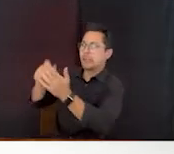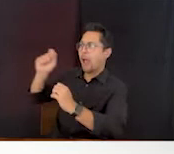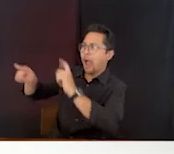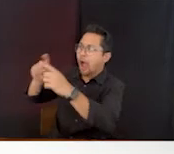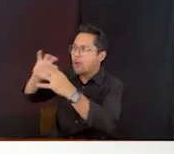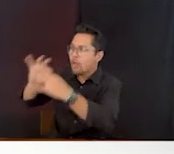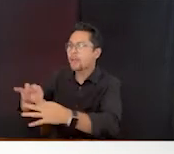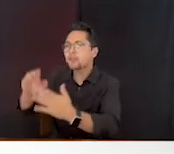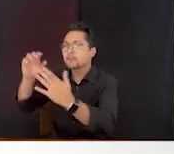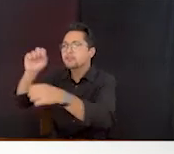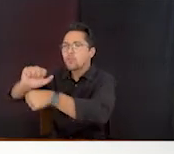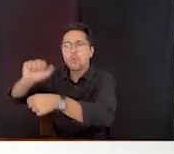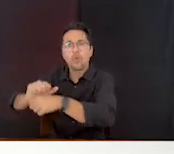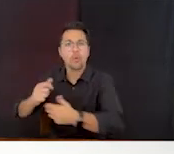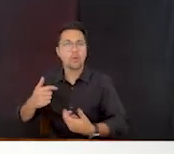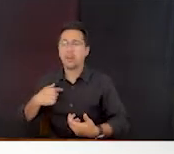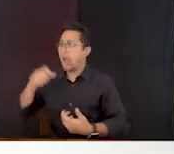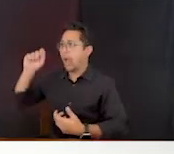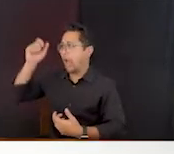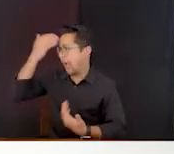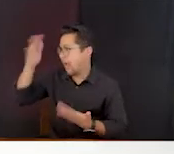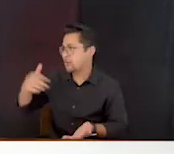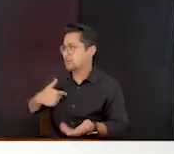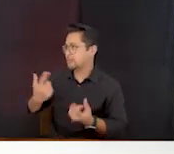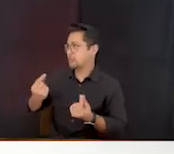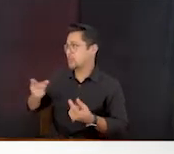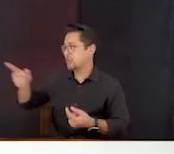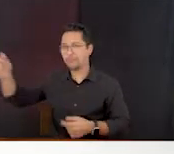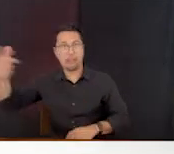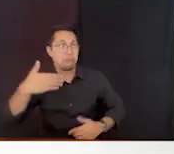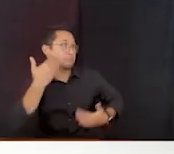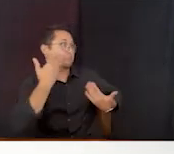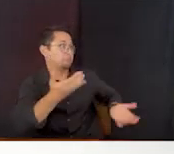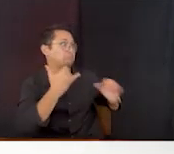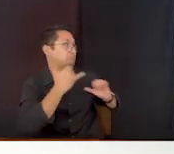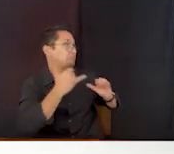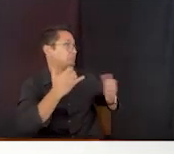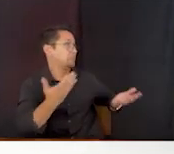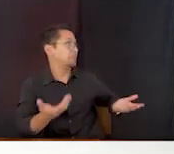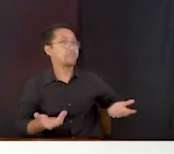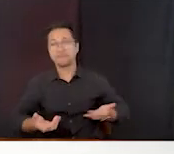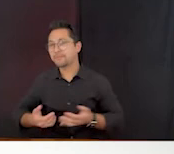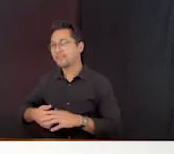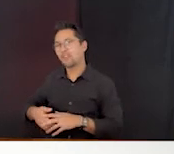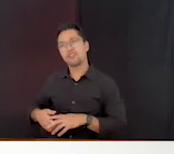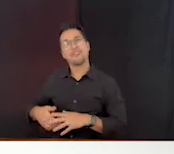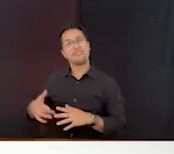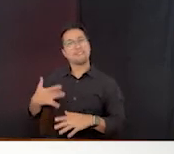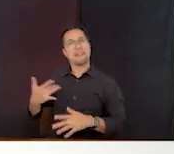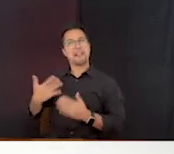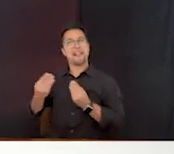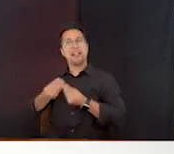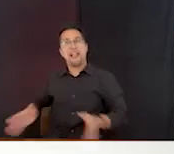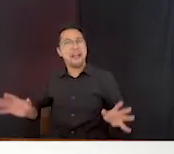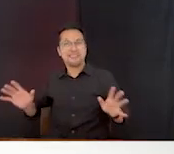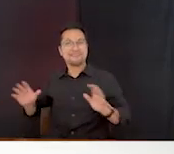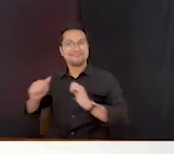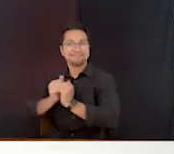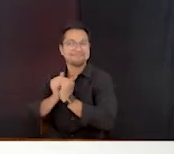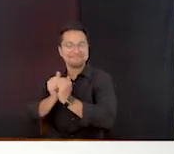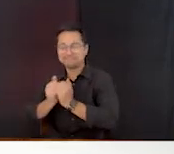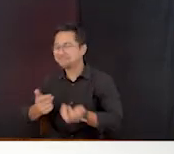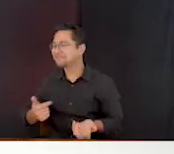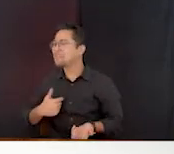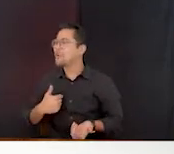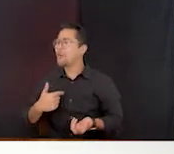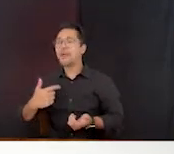what I'm supposed to do. It's like, oh, I don't either. We're connecting in that way, just being kind of lost together. But a lot of what I had